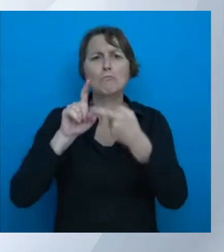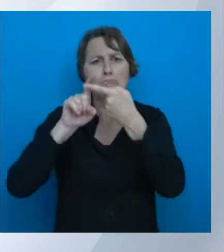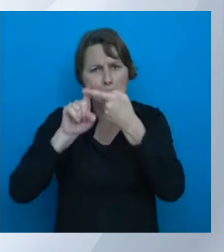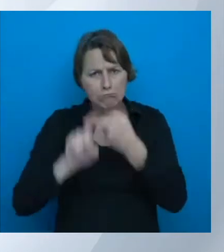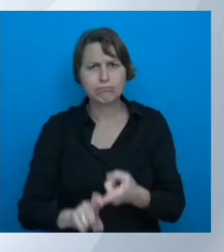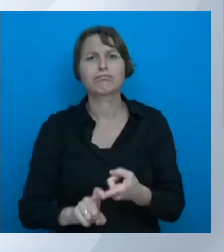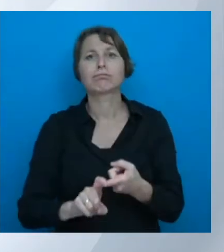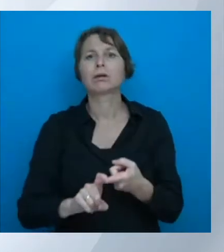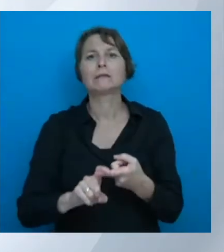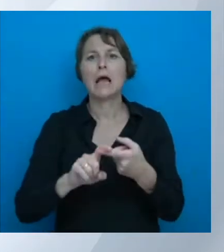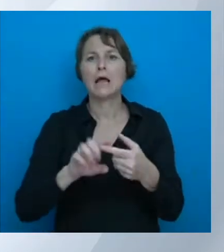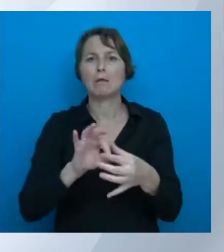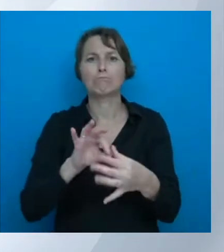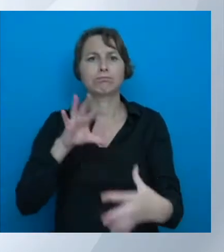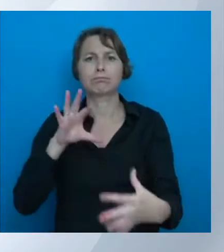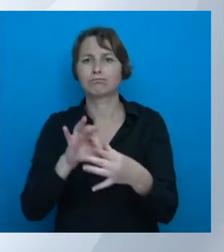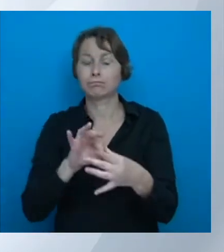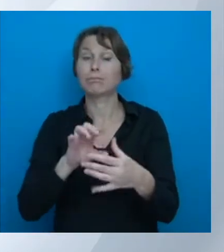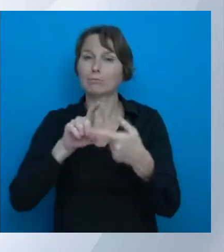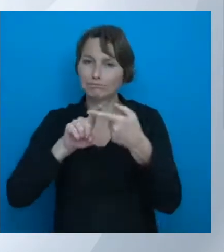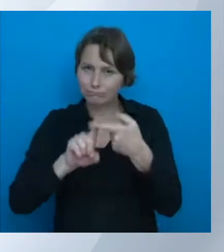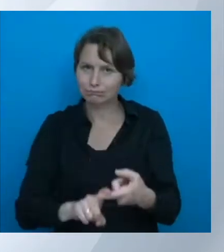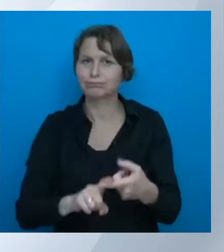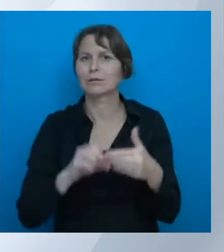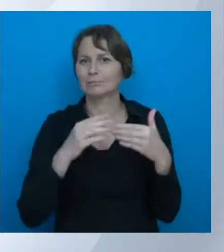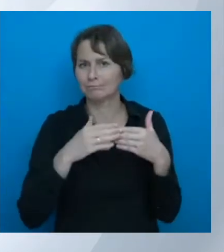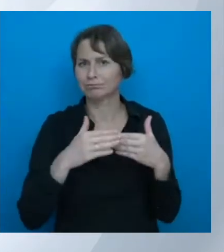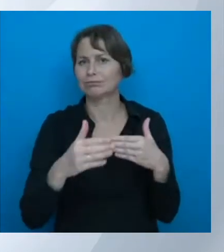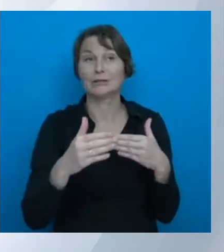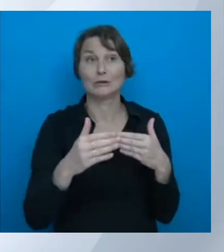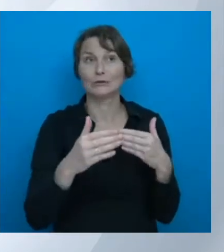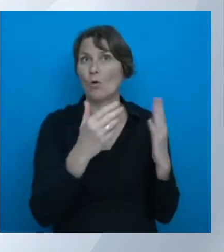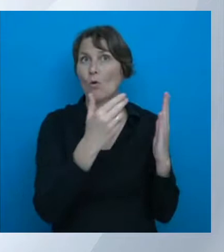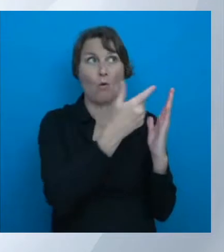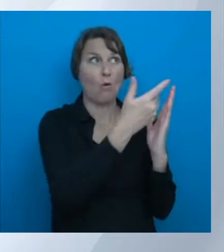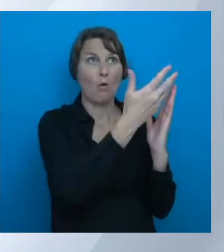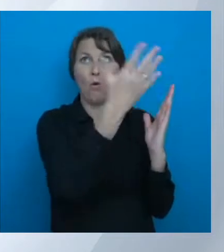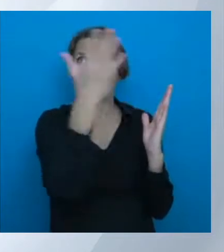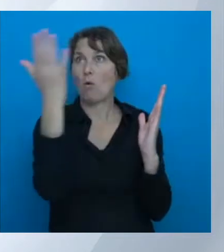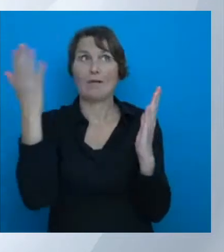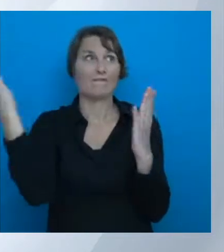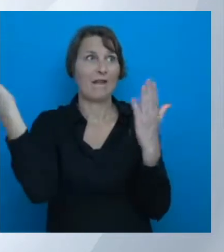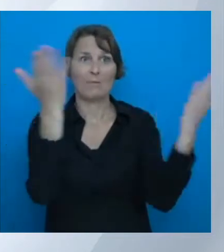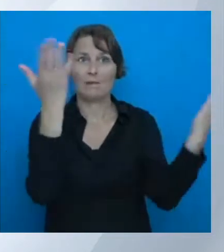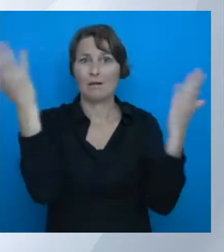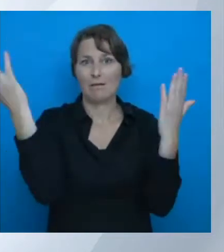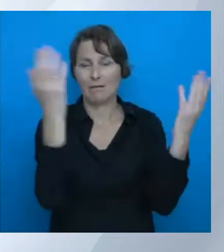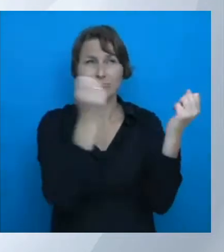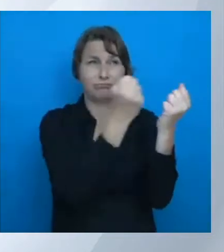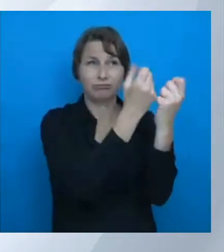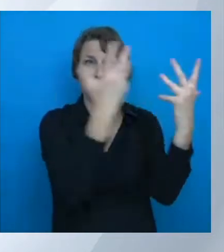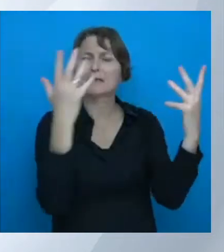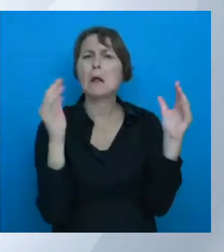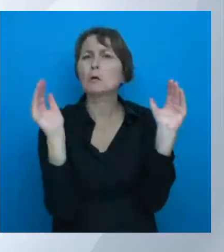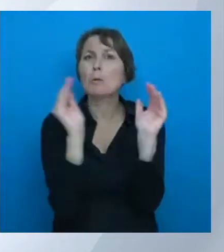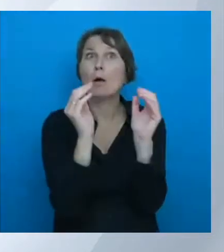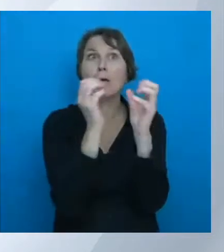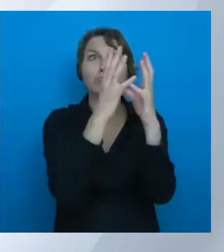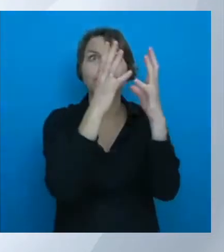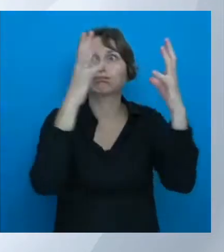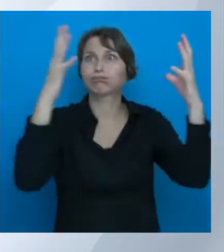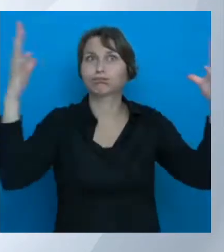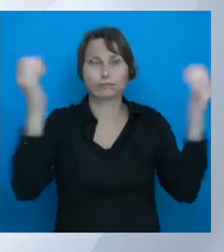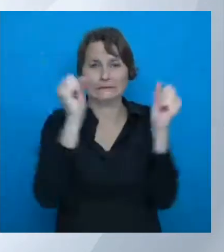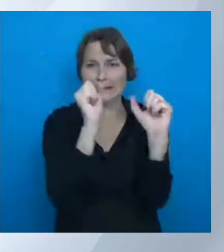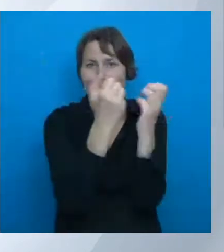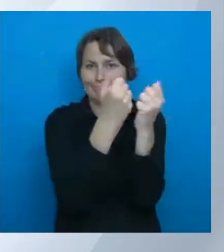us to get most of the cloud, which means availability, resiliency, scalability, and low latency with minimal